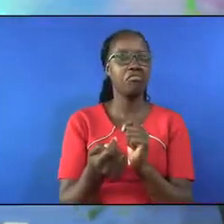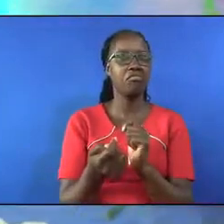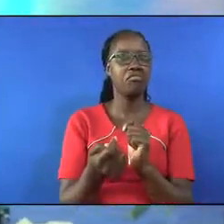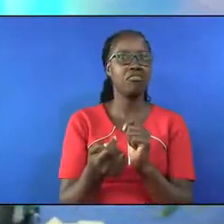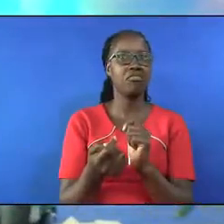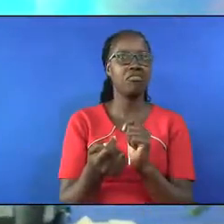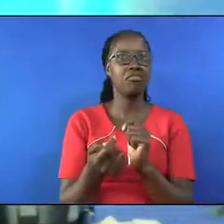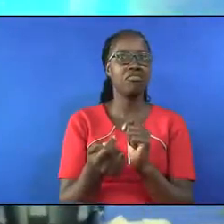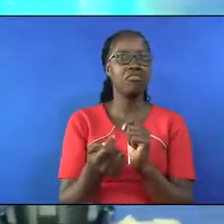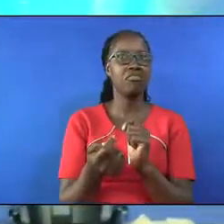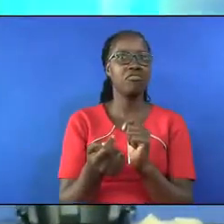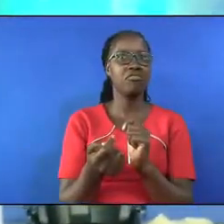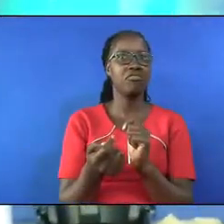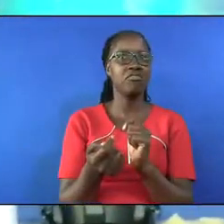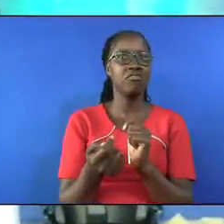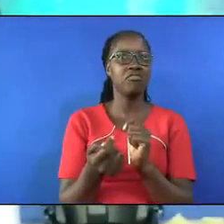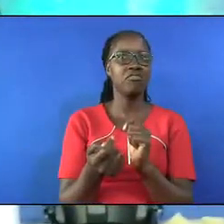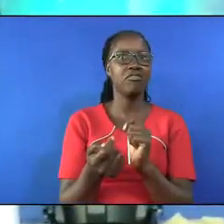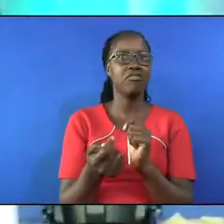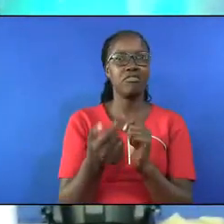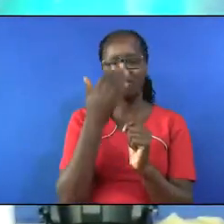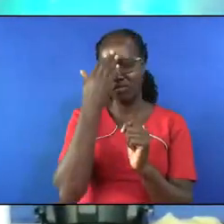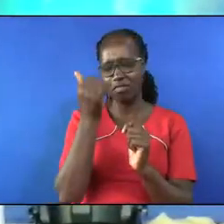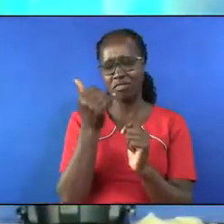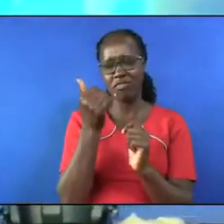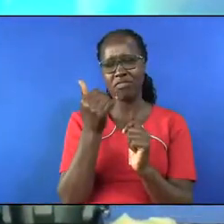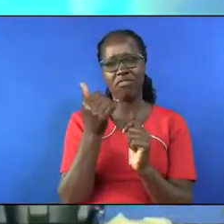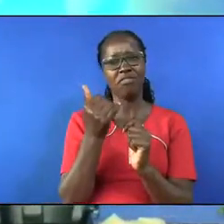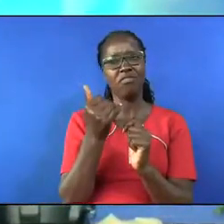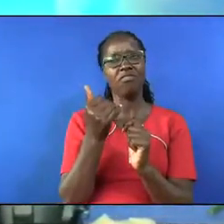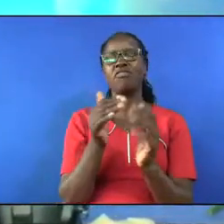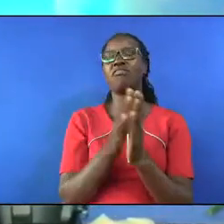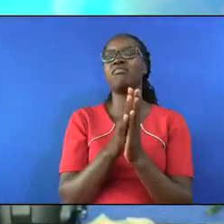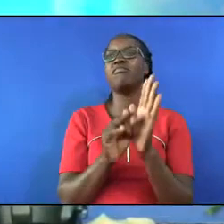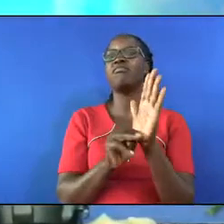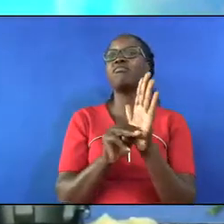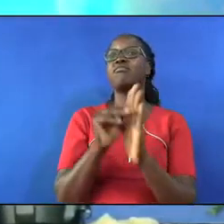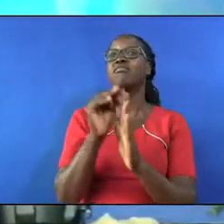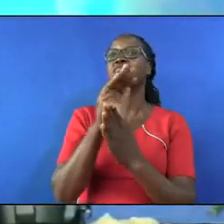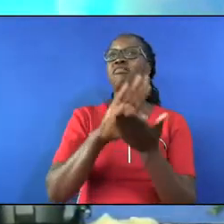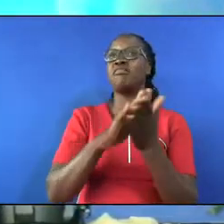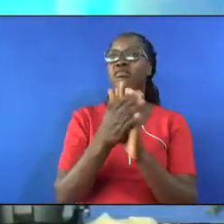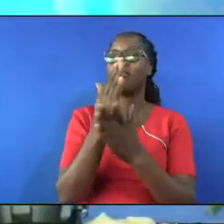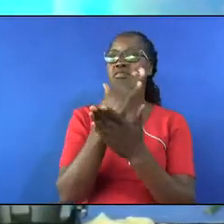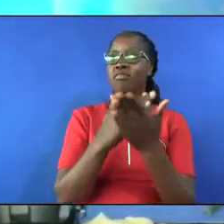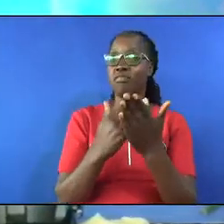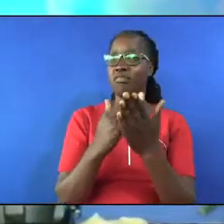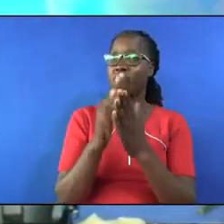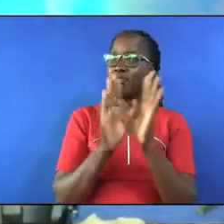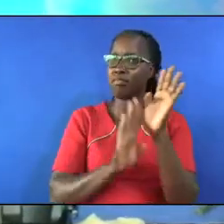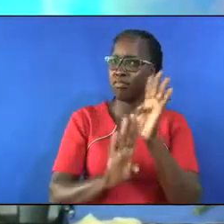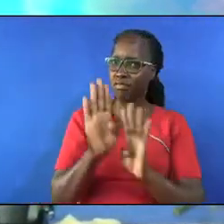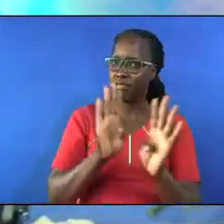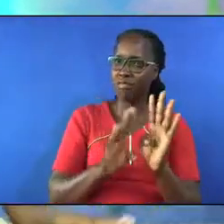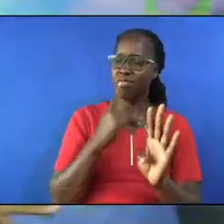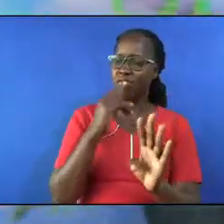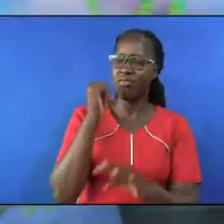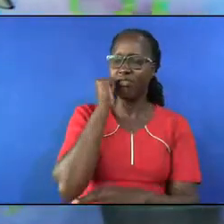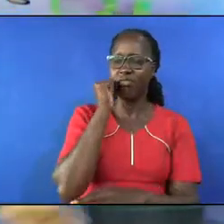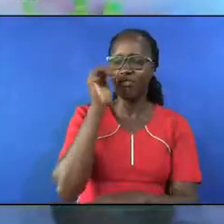you cannot change their behavior anymore, because they have already built up these bad habits. And it's so sad